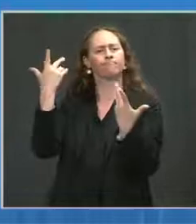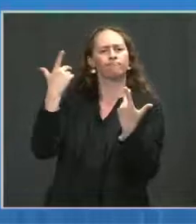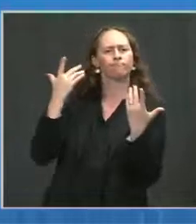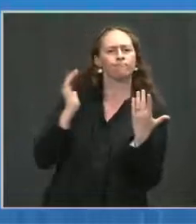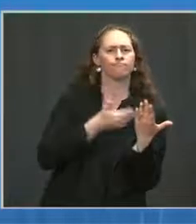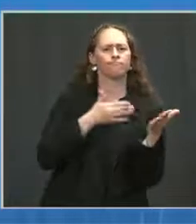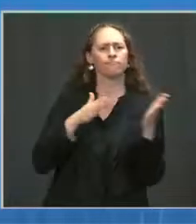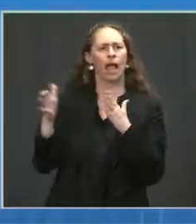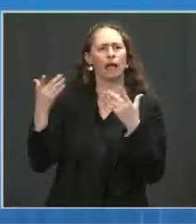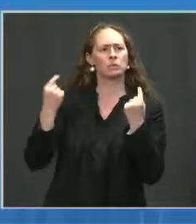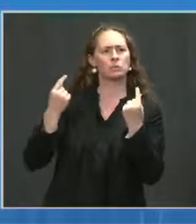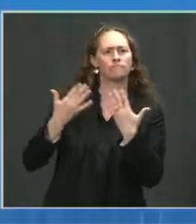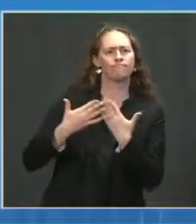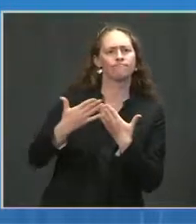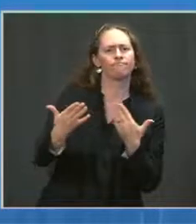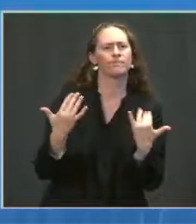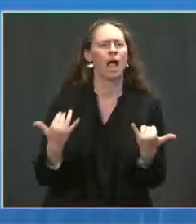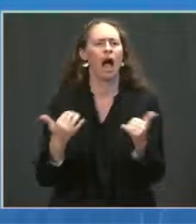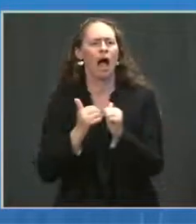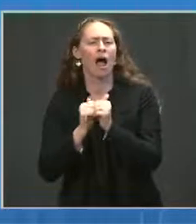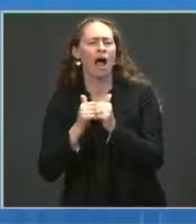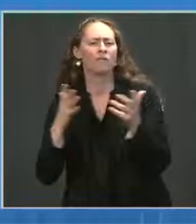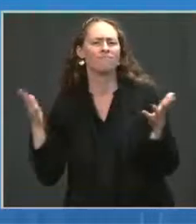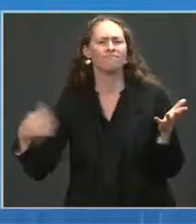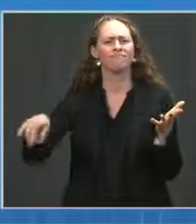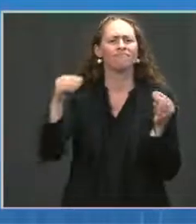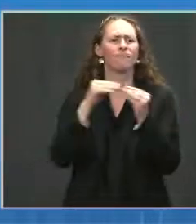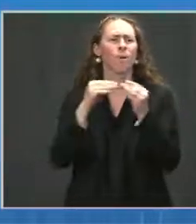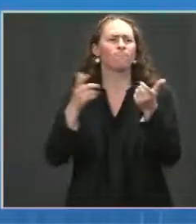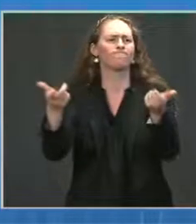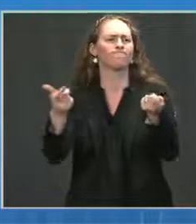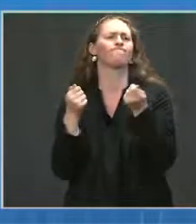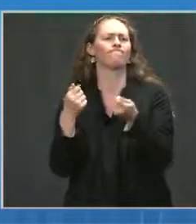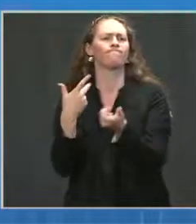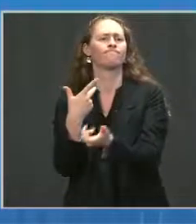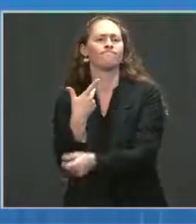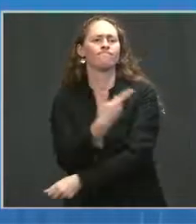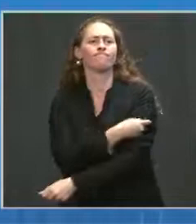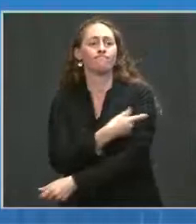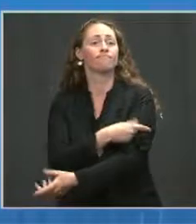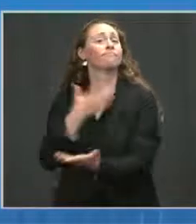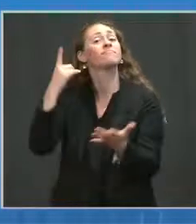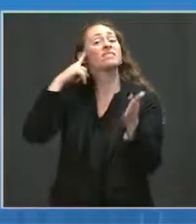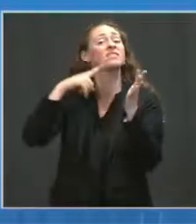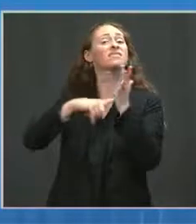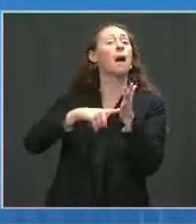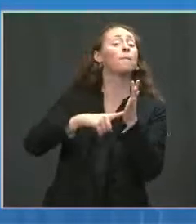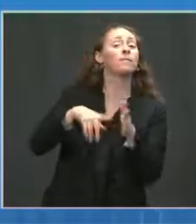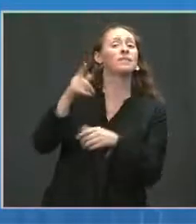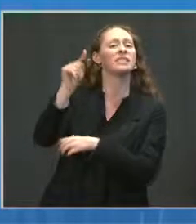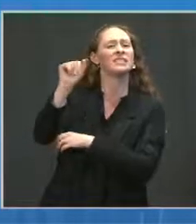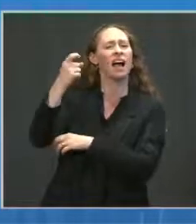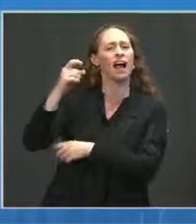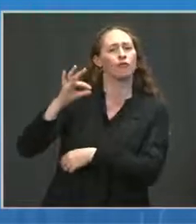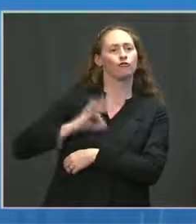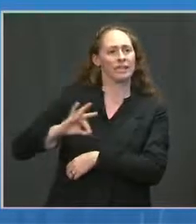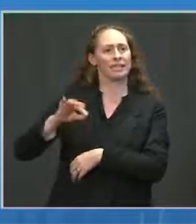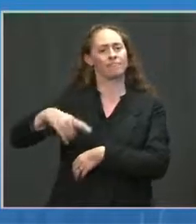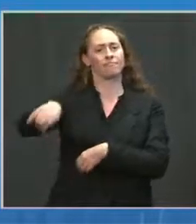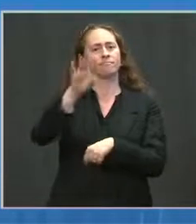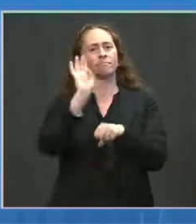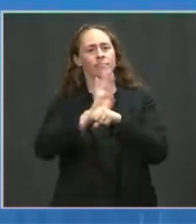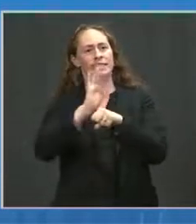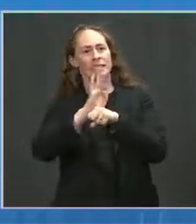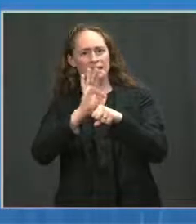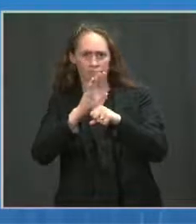vaccinated. We expanded the tax credit to help small and medium-sized businesses provide their employees paid time off